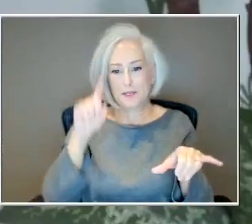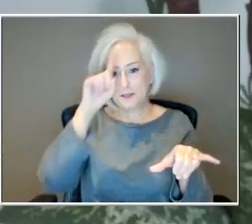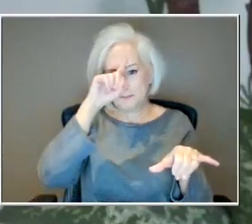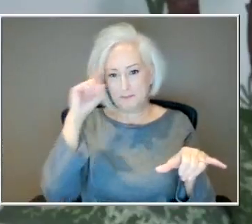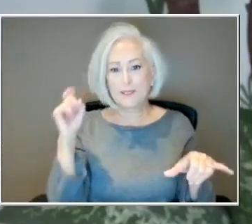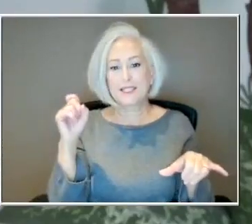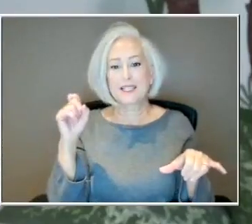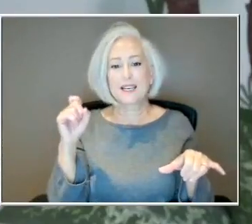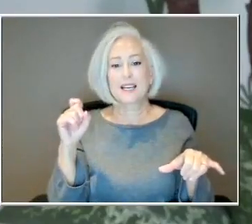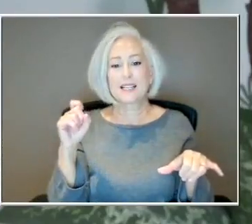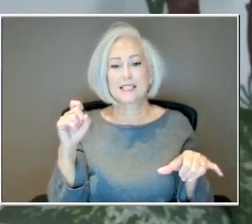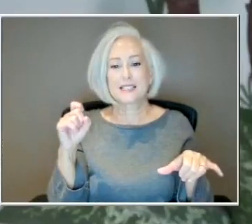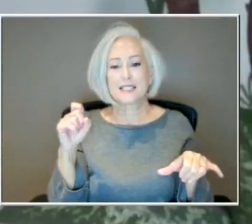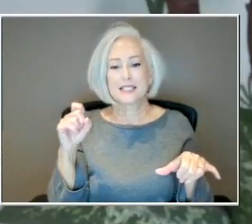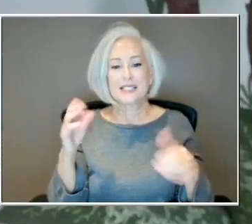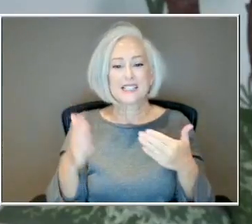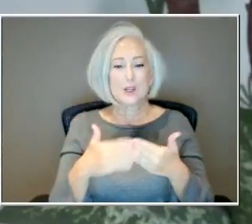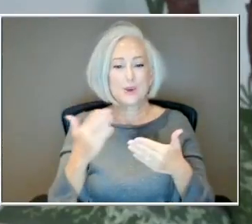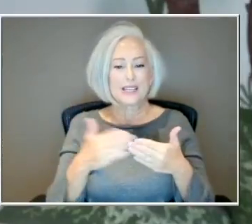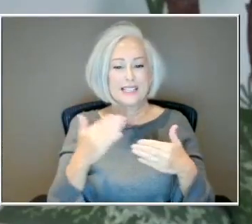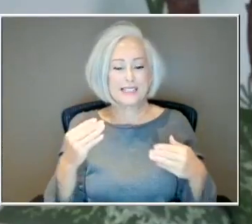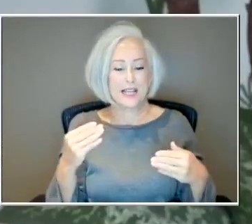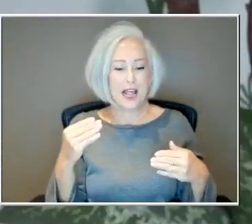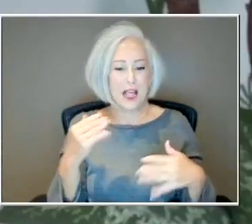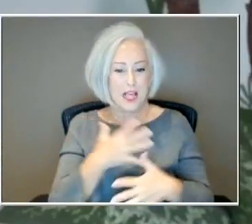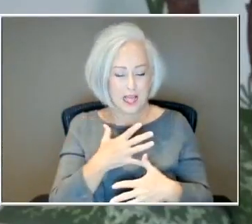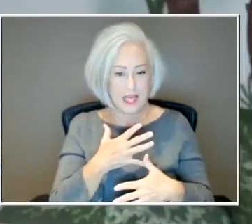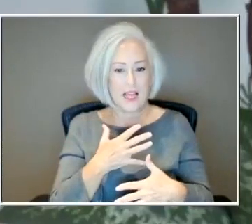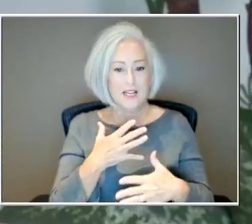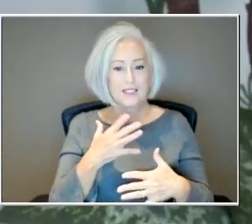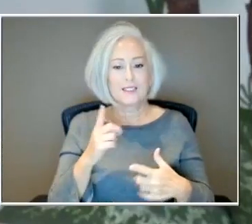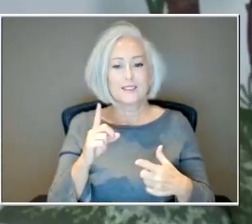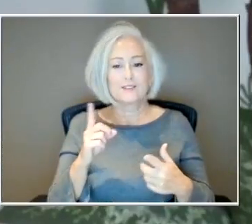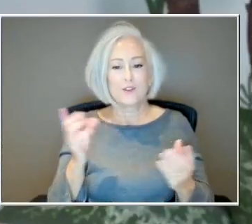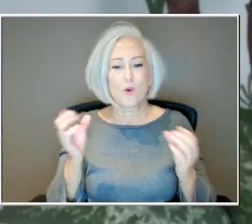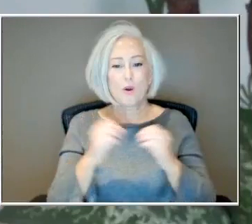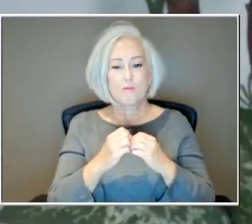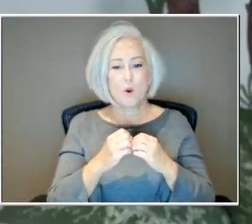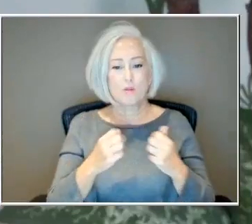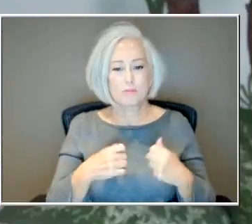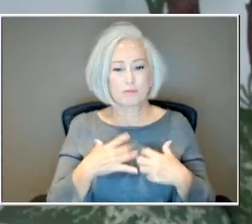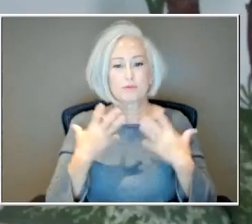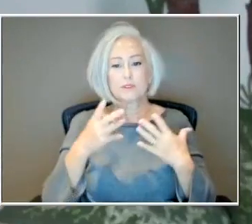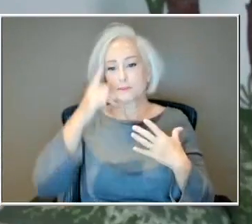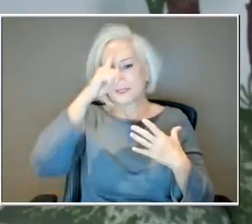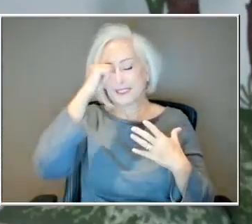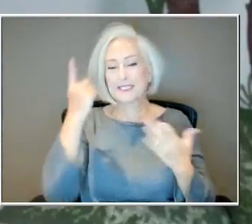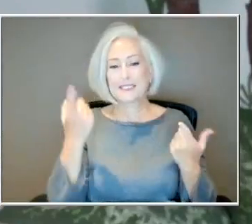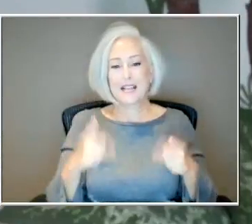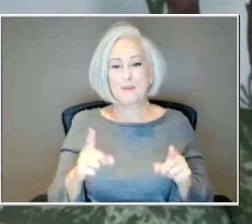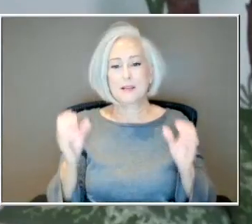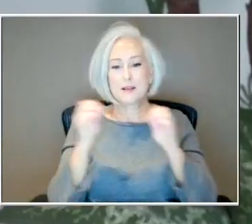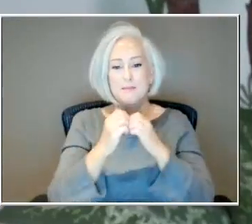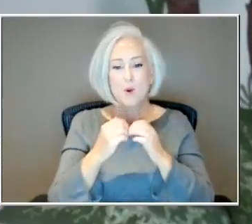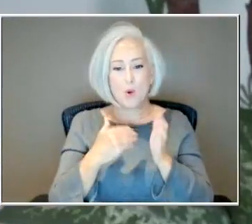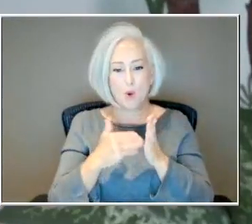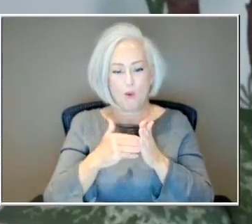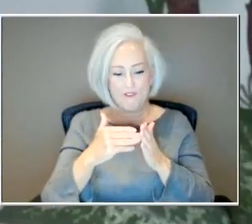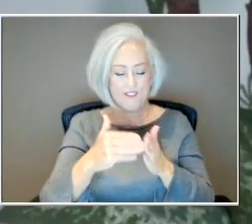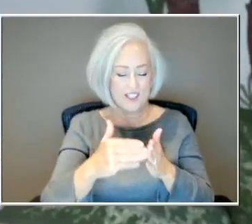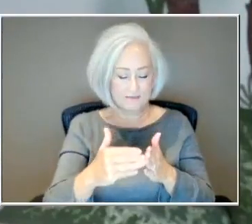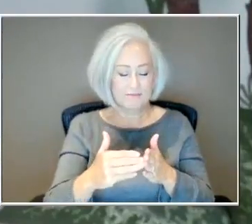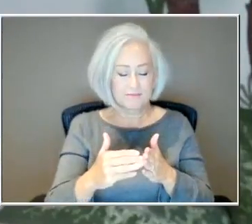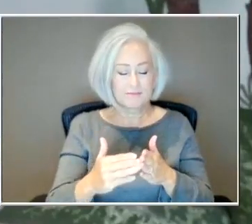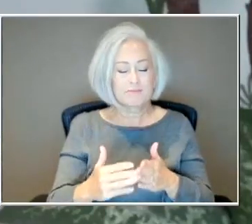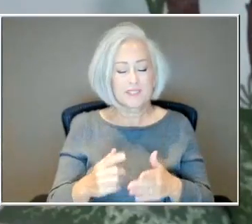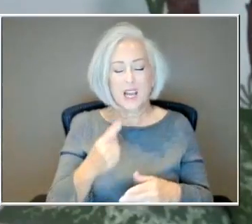easy. Probably you have some blunted response to adrenaline rush because it's happening more often. So I would say that that's probably not a